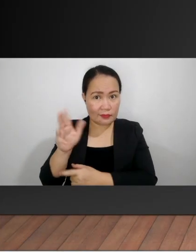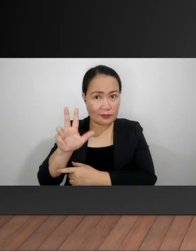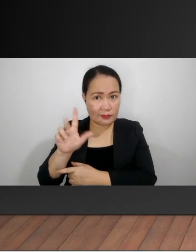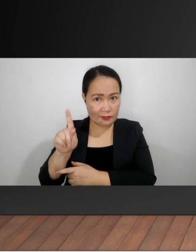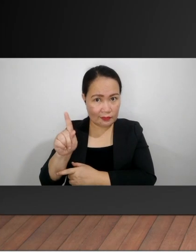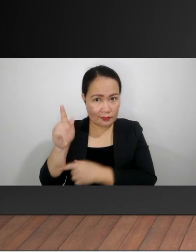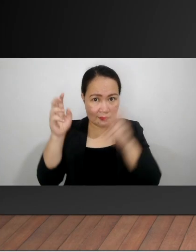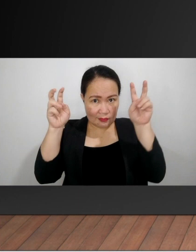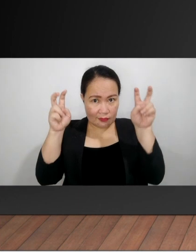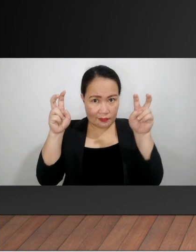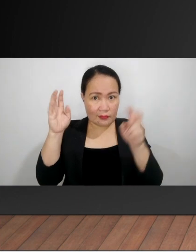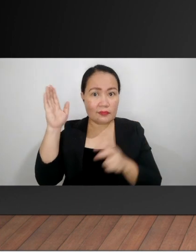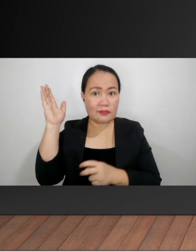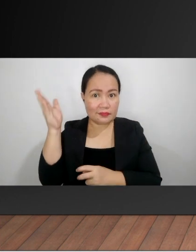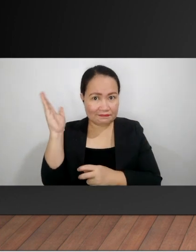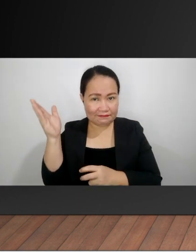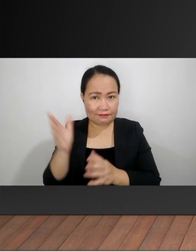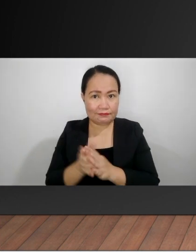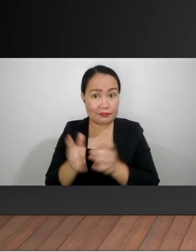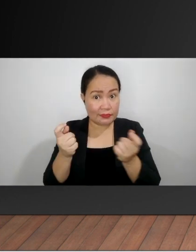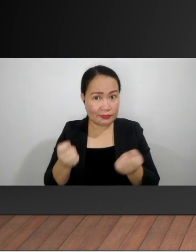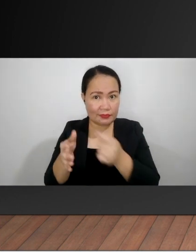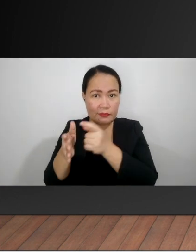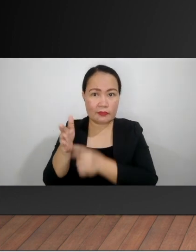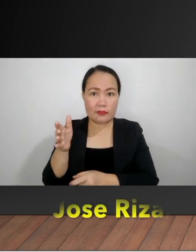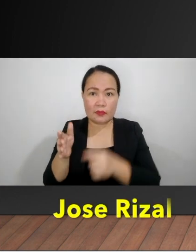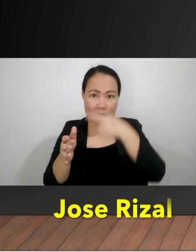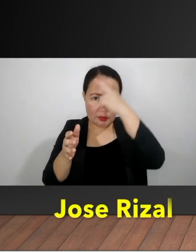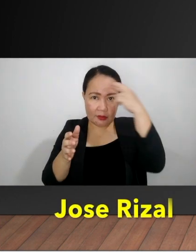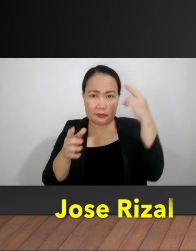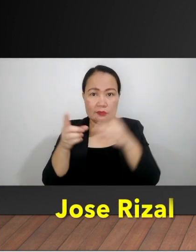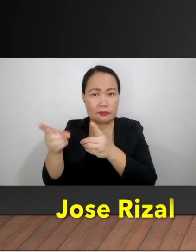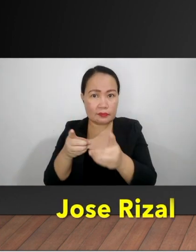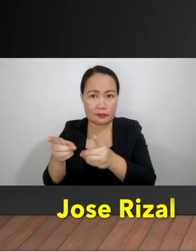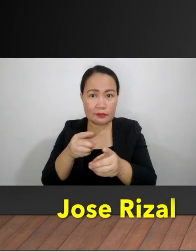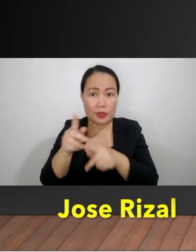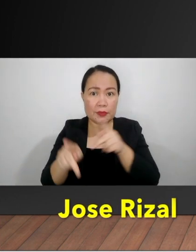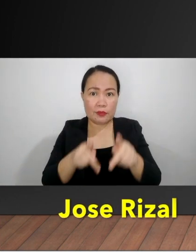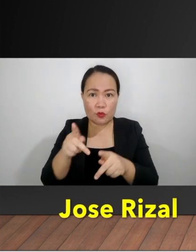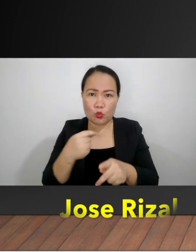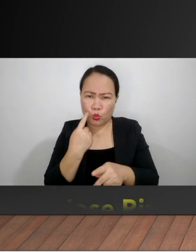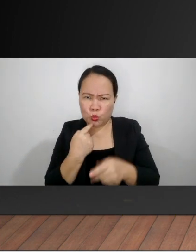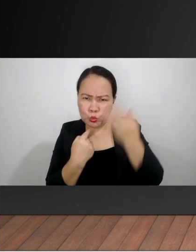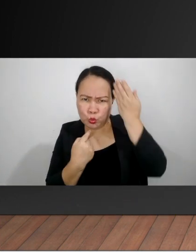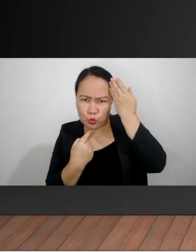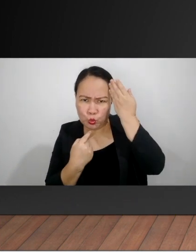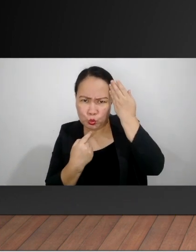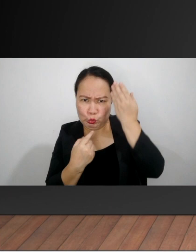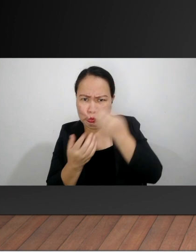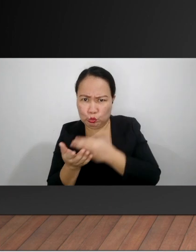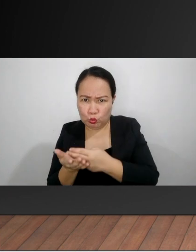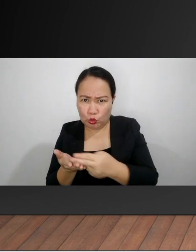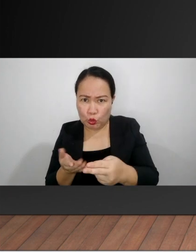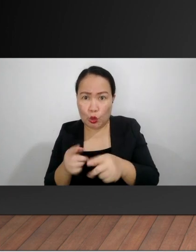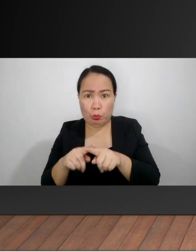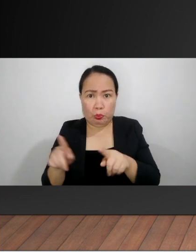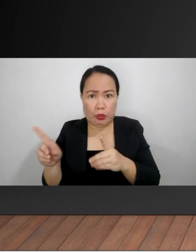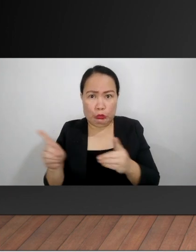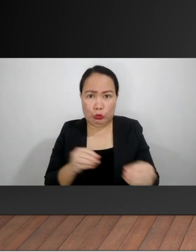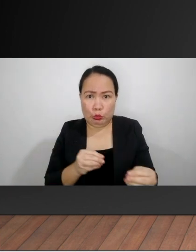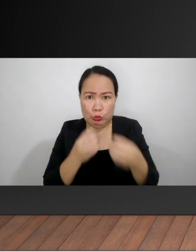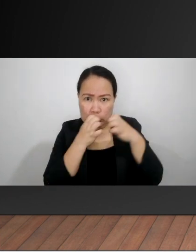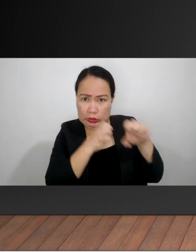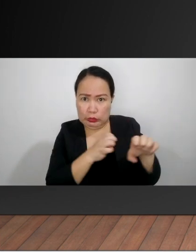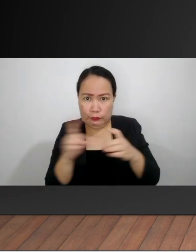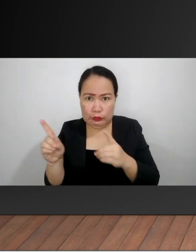Chapter 31. The Sermon. In this chapter, Rizal describes the people who sanctify themselves